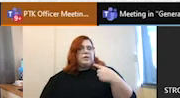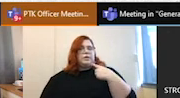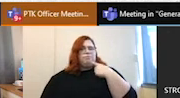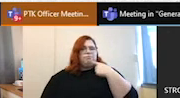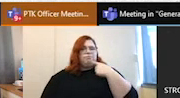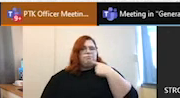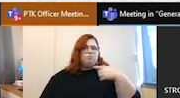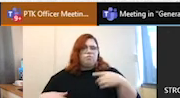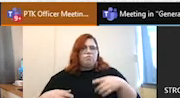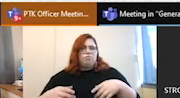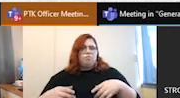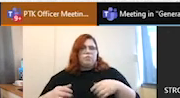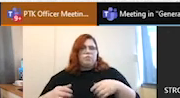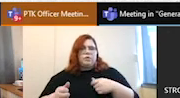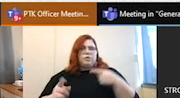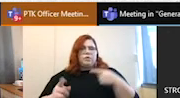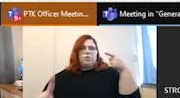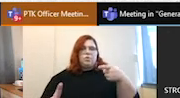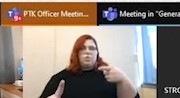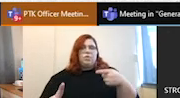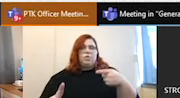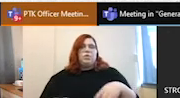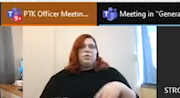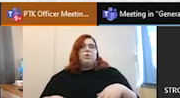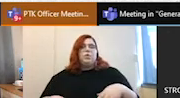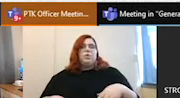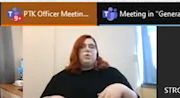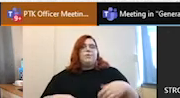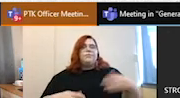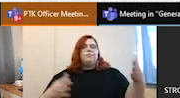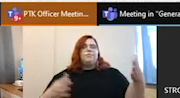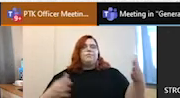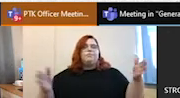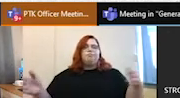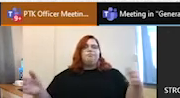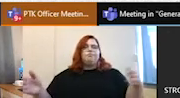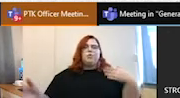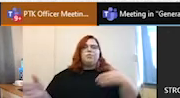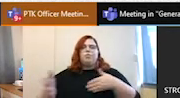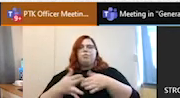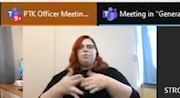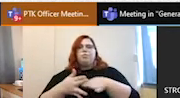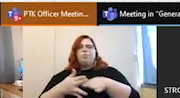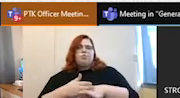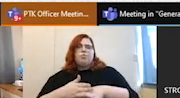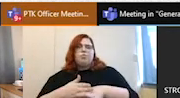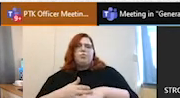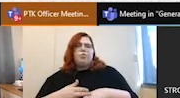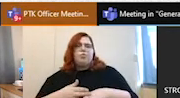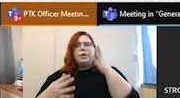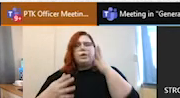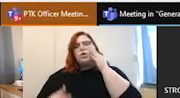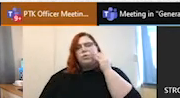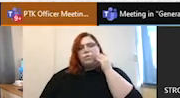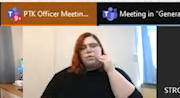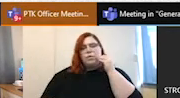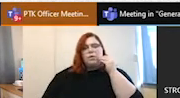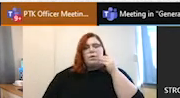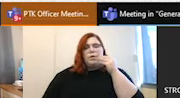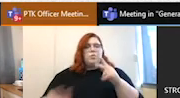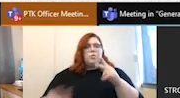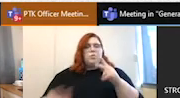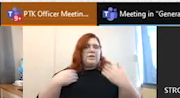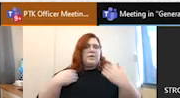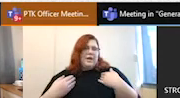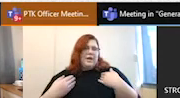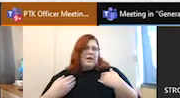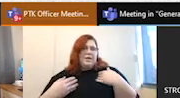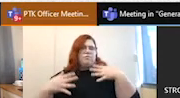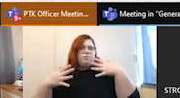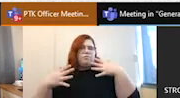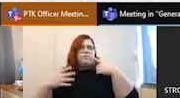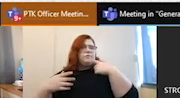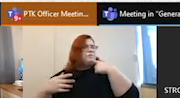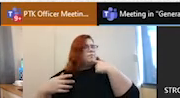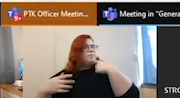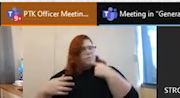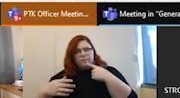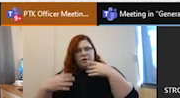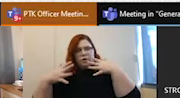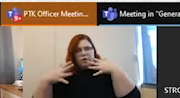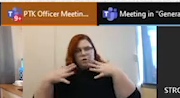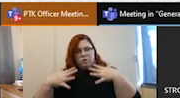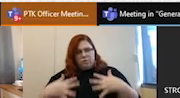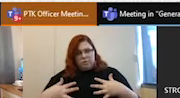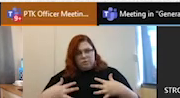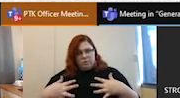takes you through the experience of someone suffering through severe depression. This is more on the